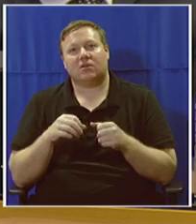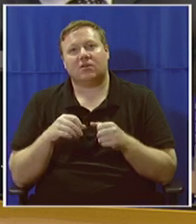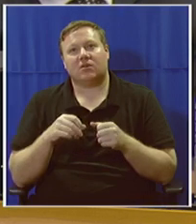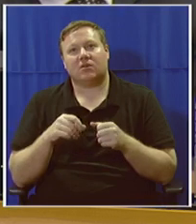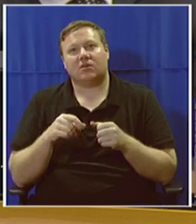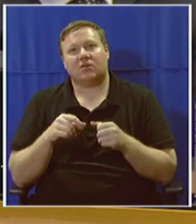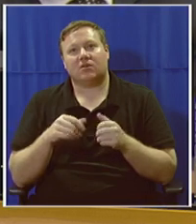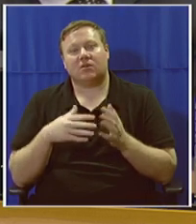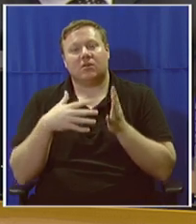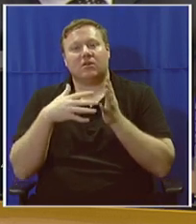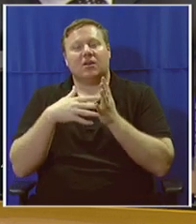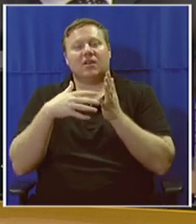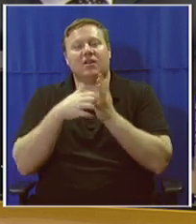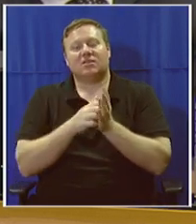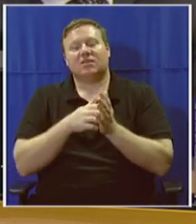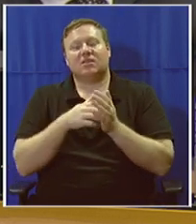today, swine with me.